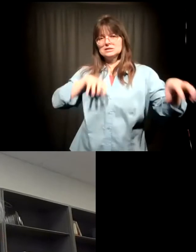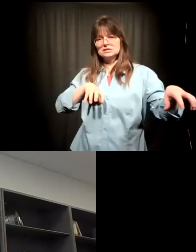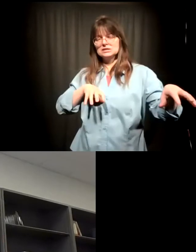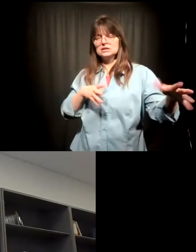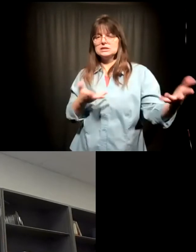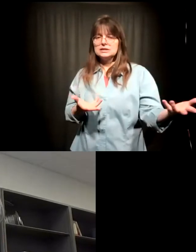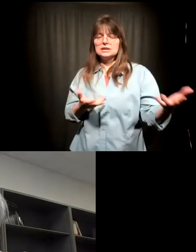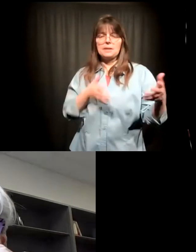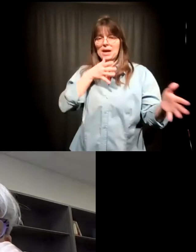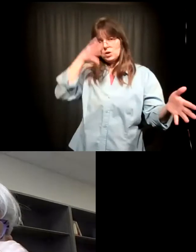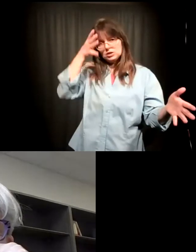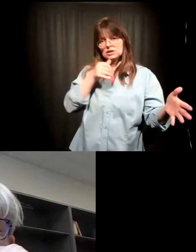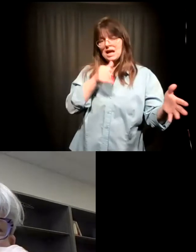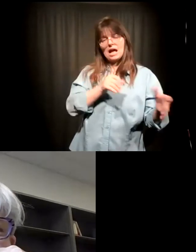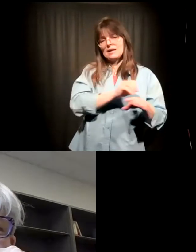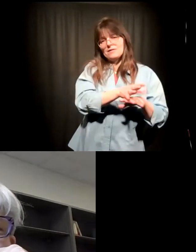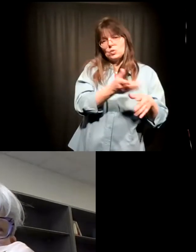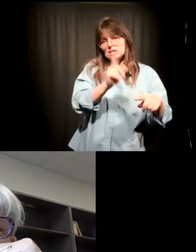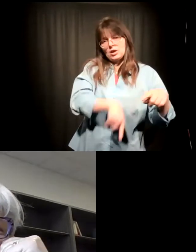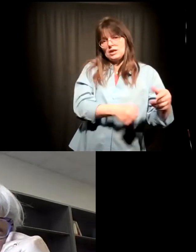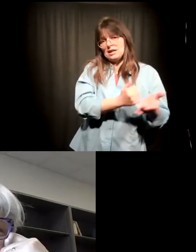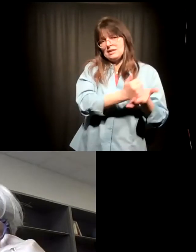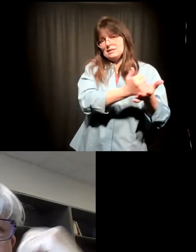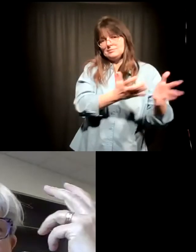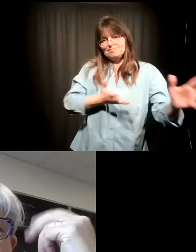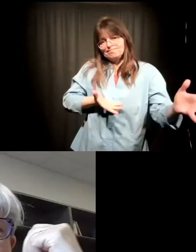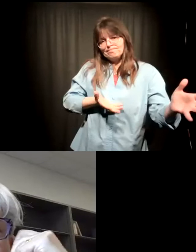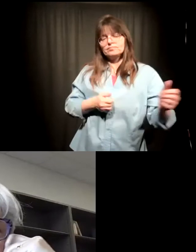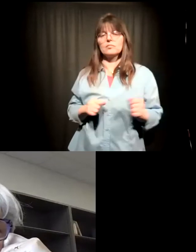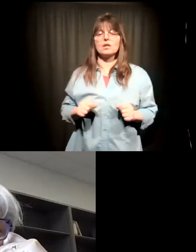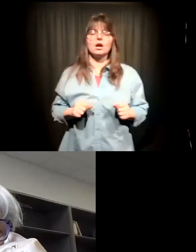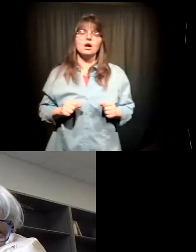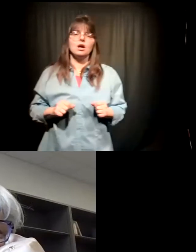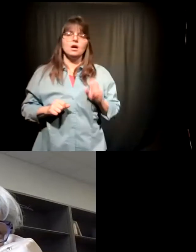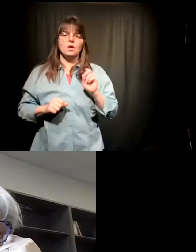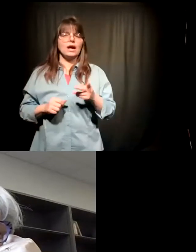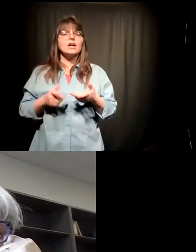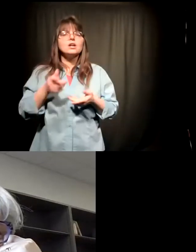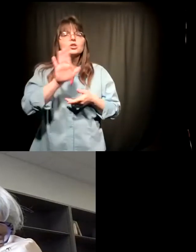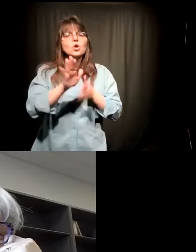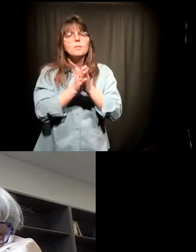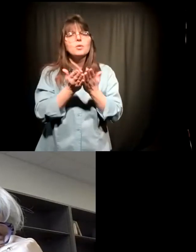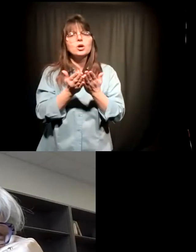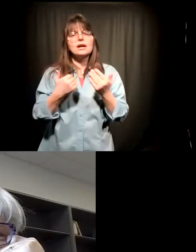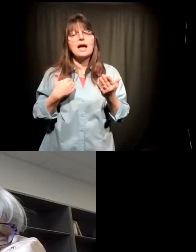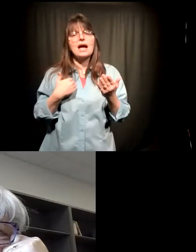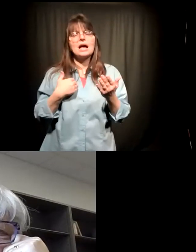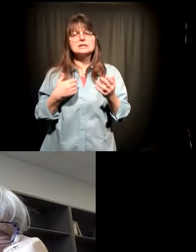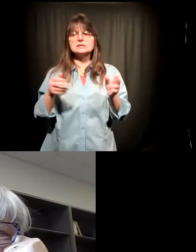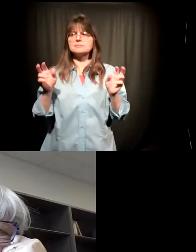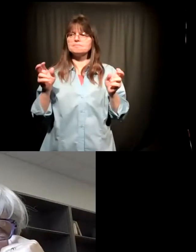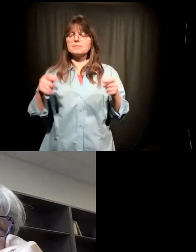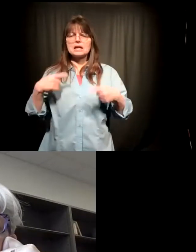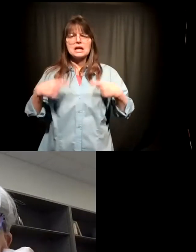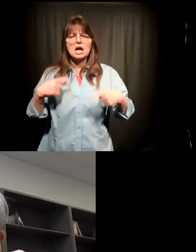It has, yeah. Yeah, can you talk about that at all, if you'd like to? Sure. I mean, I